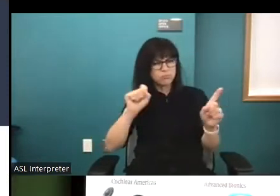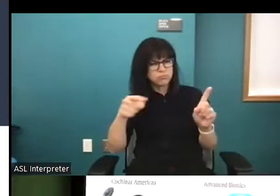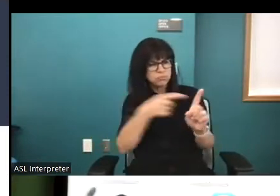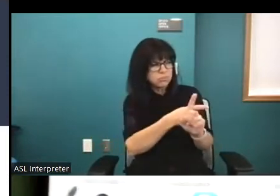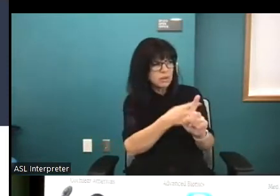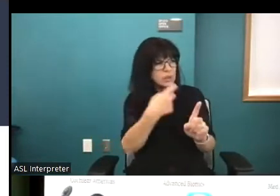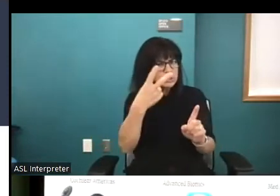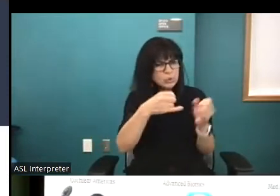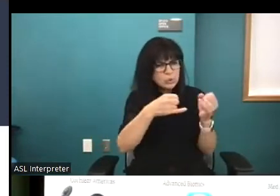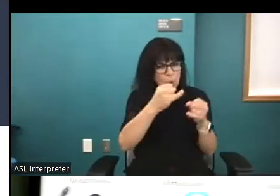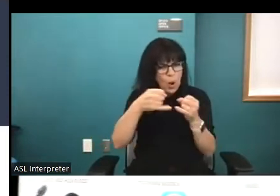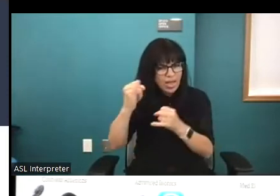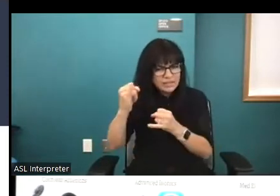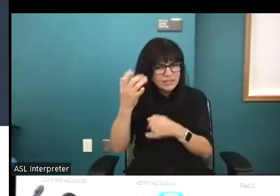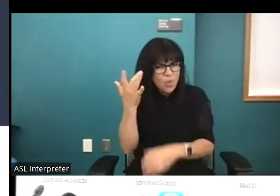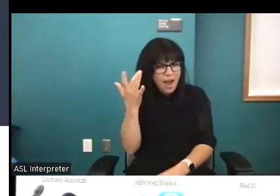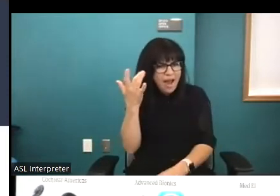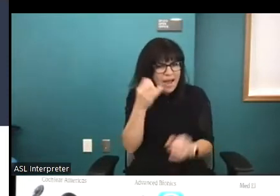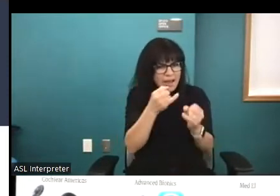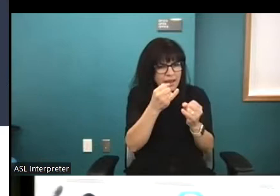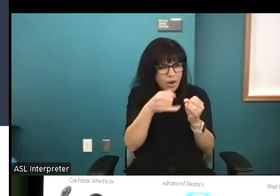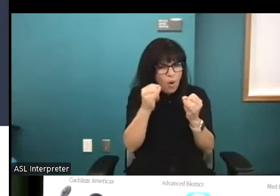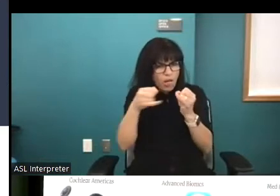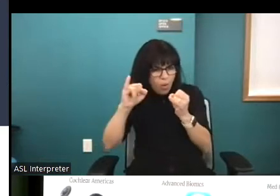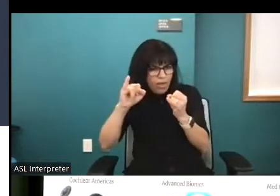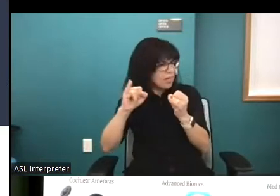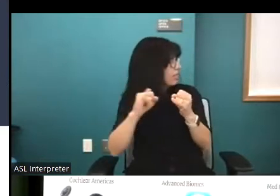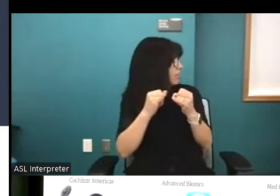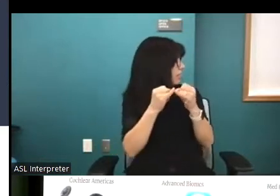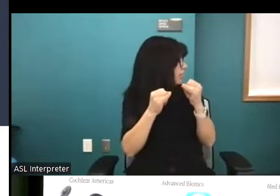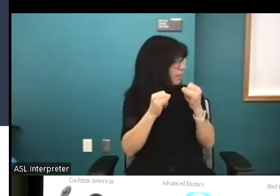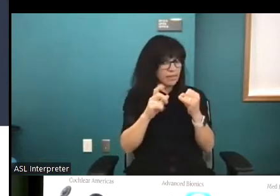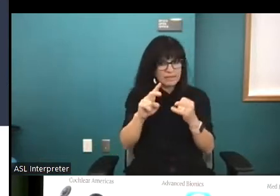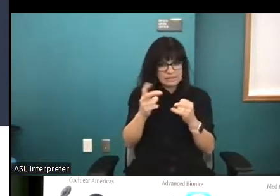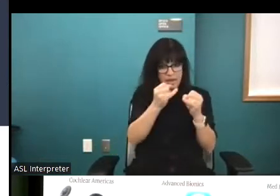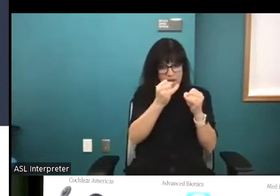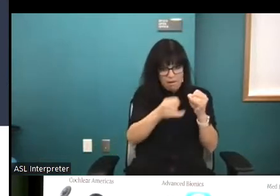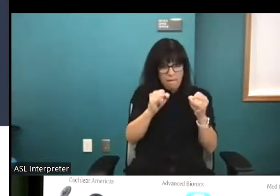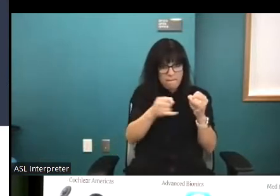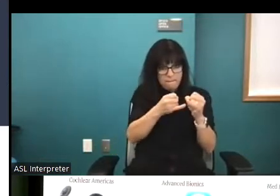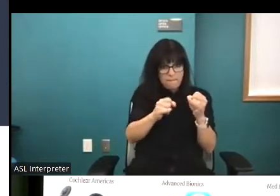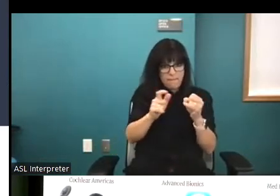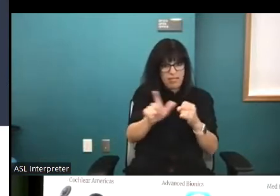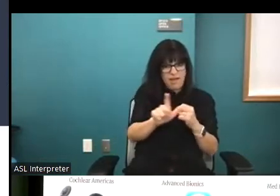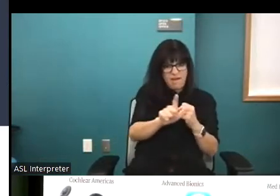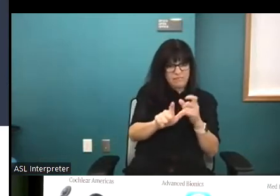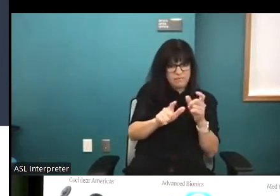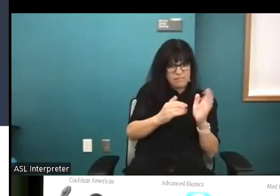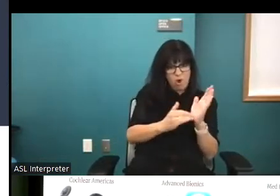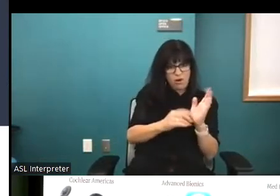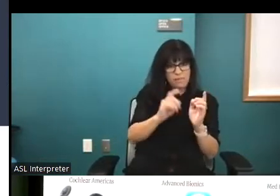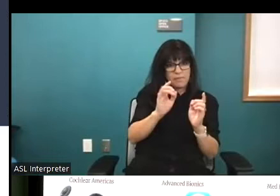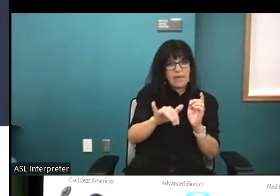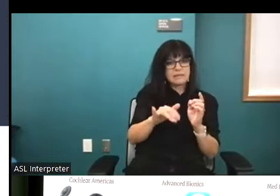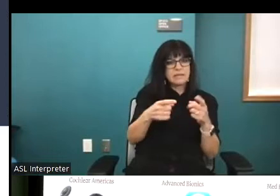2 coils with Cochlear? So yeah, the second little lip right there is the electric